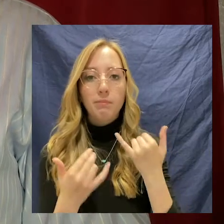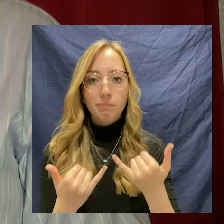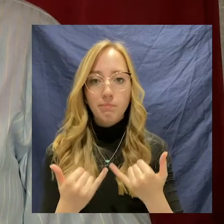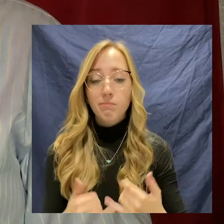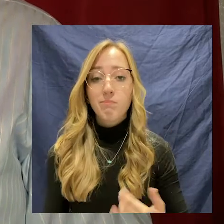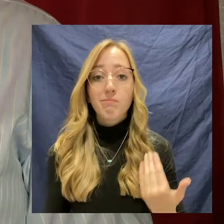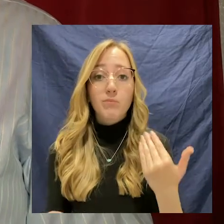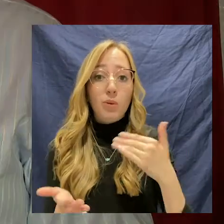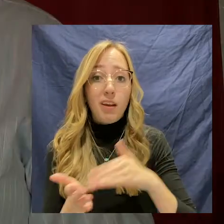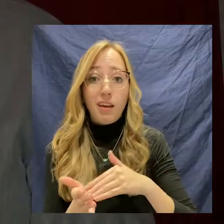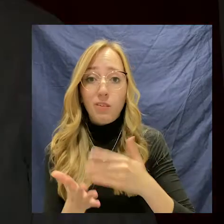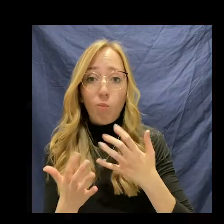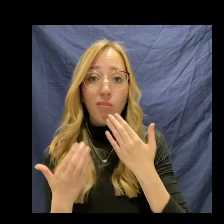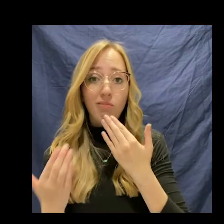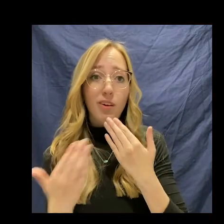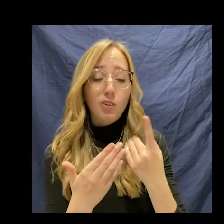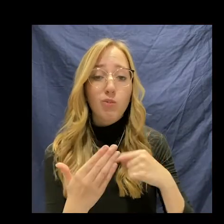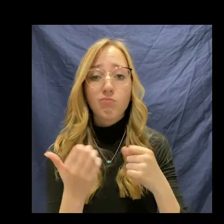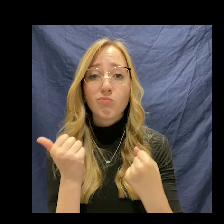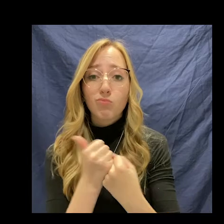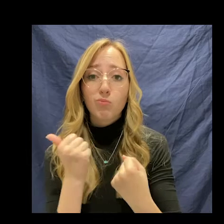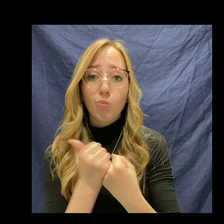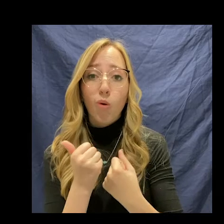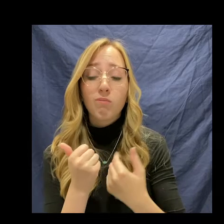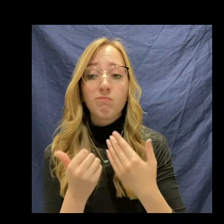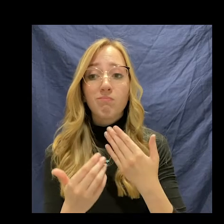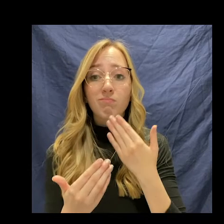again for your support of Vera House.